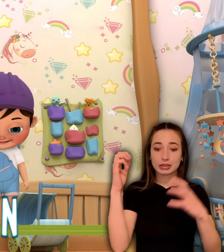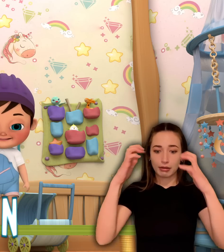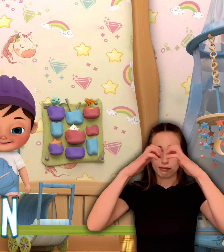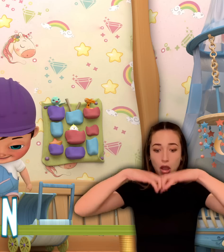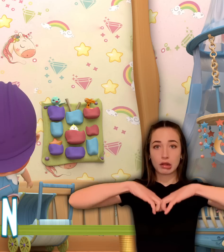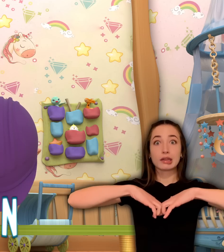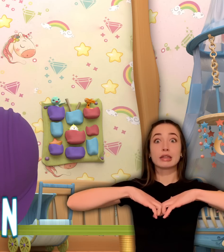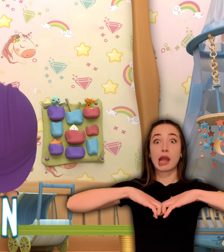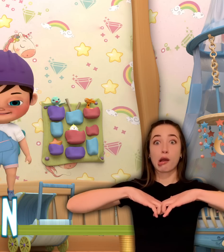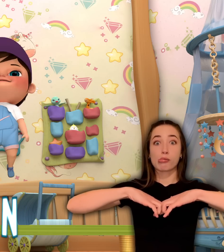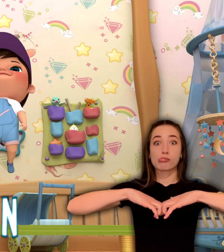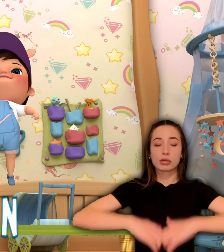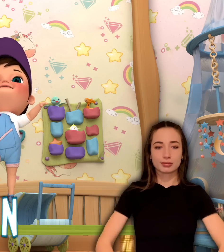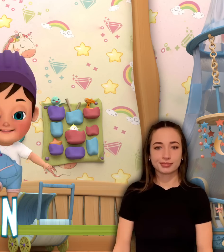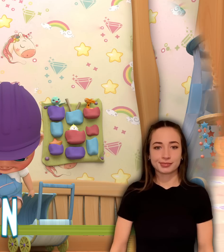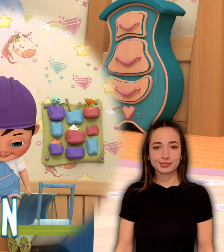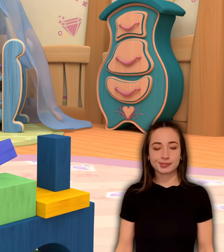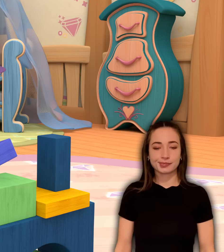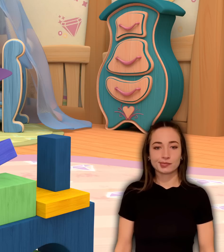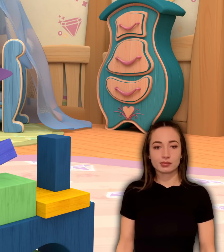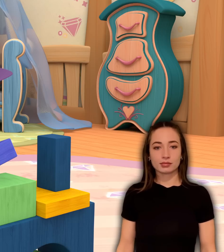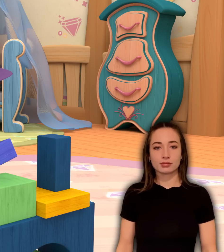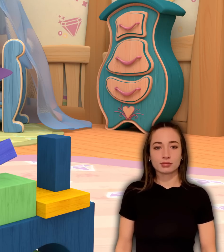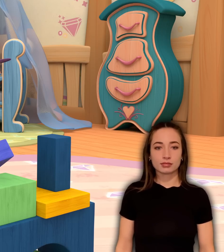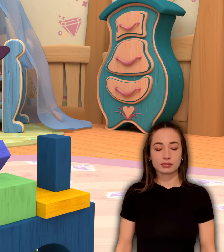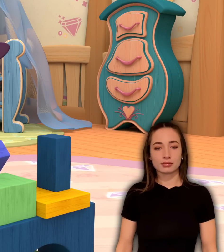London Bridge is falling down.